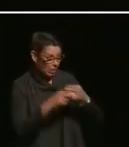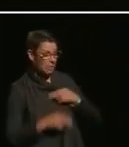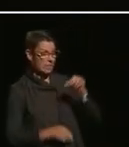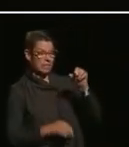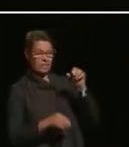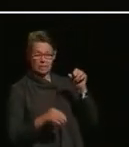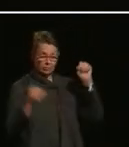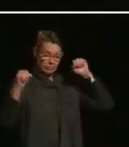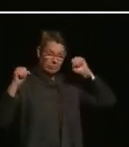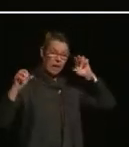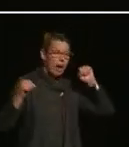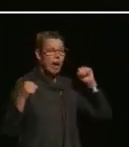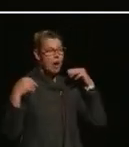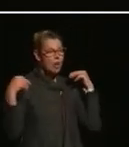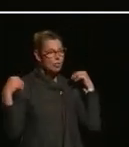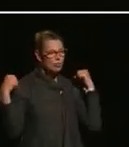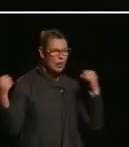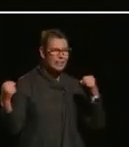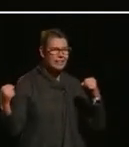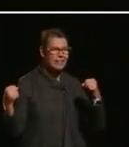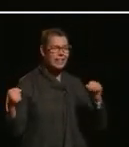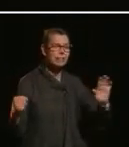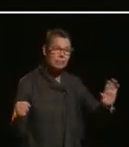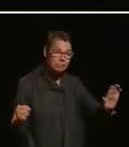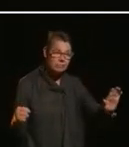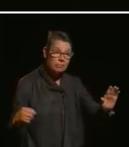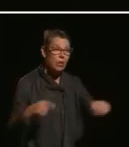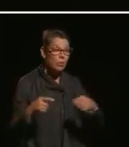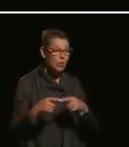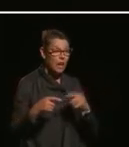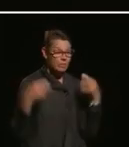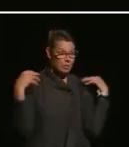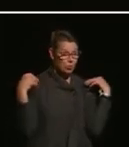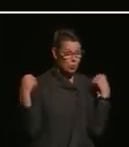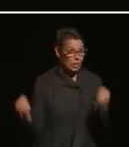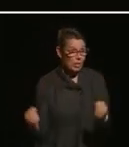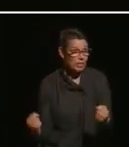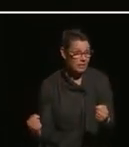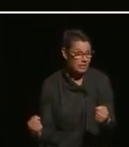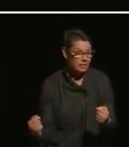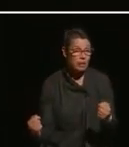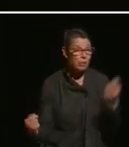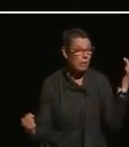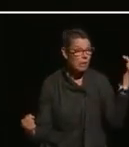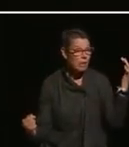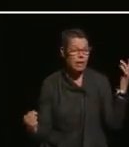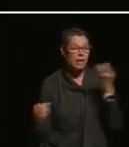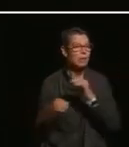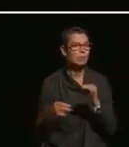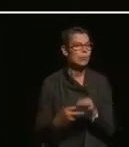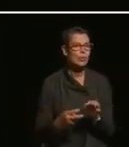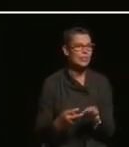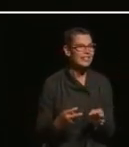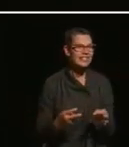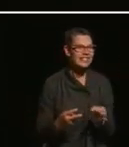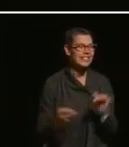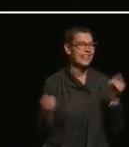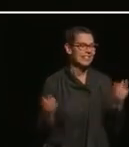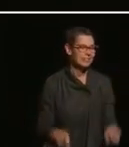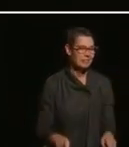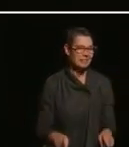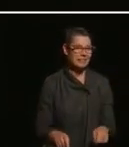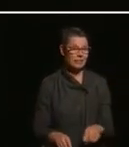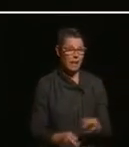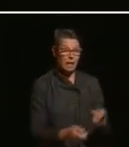it's been accidental. It's because I had no other choice. When I suddenly lost my ability to sing last year, it was a